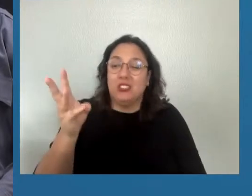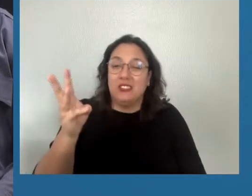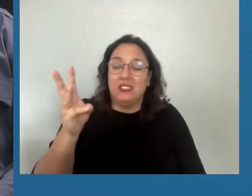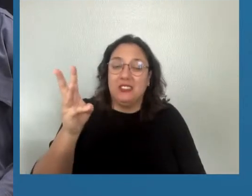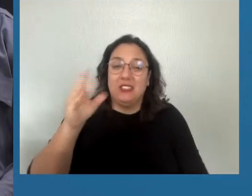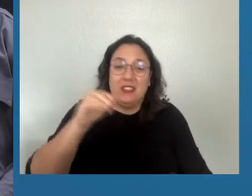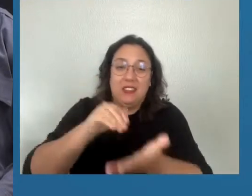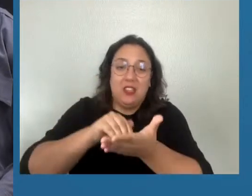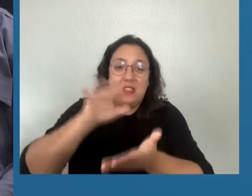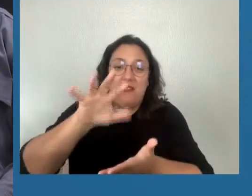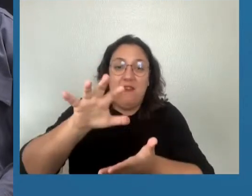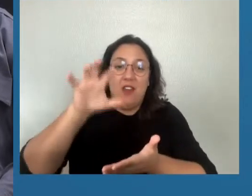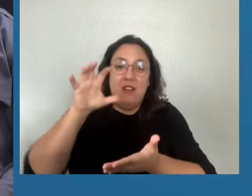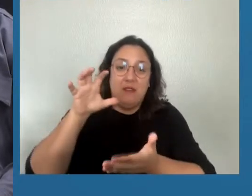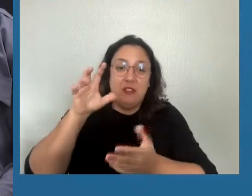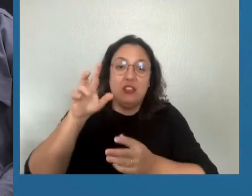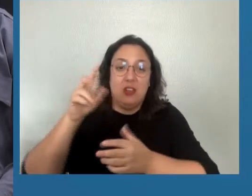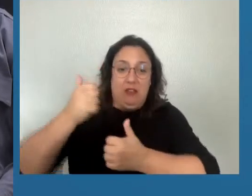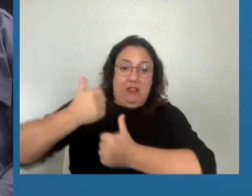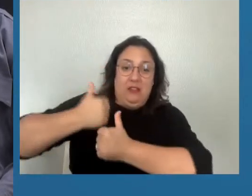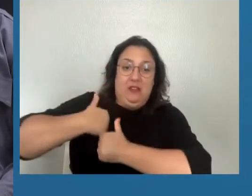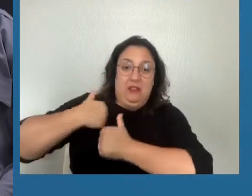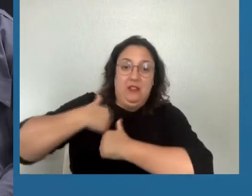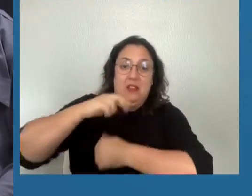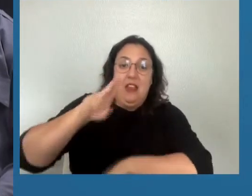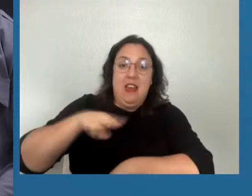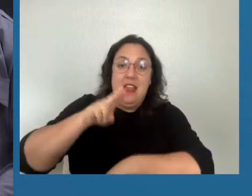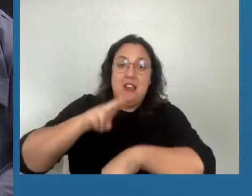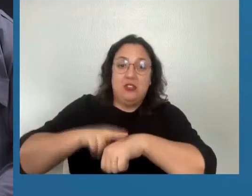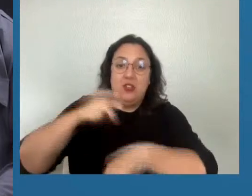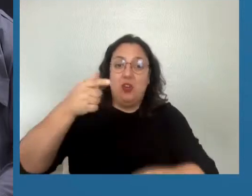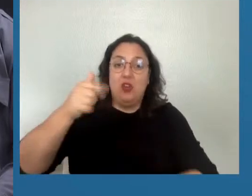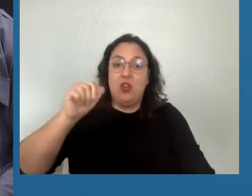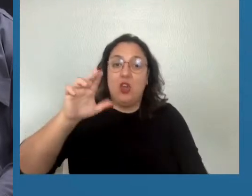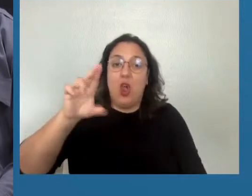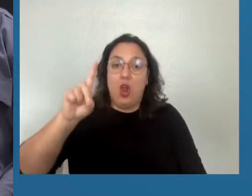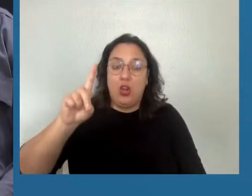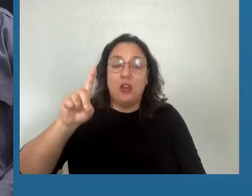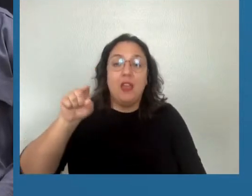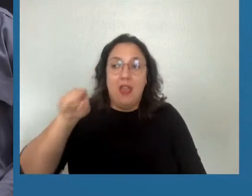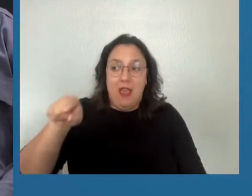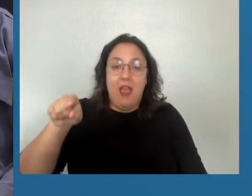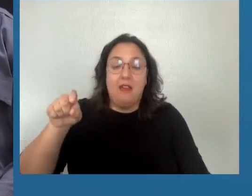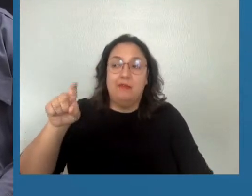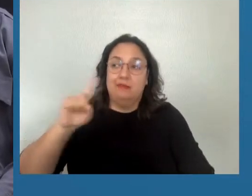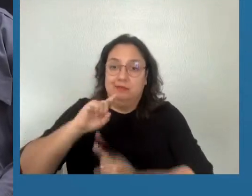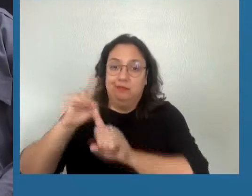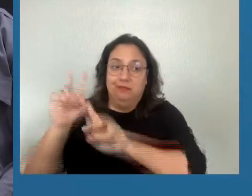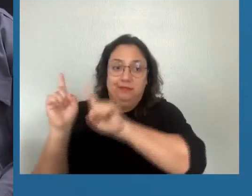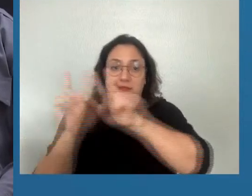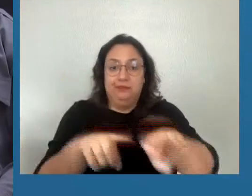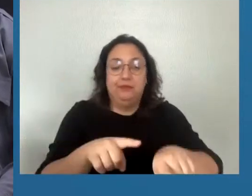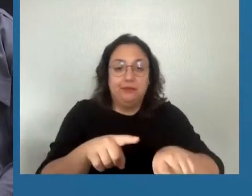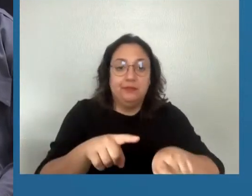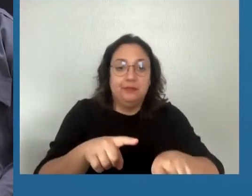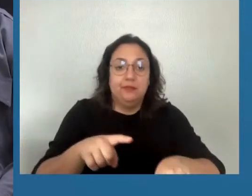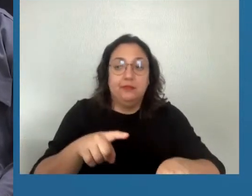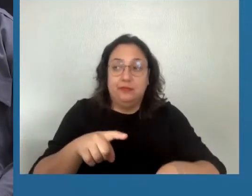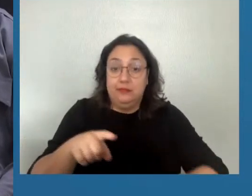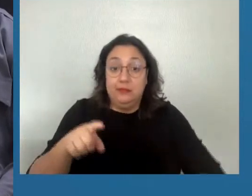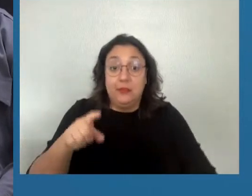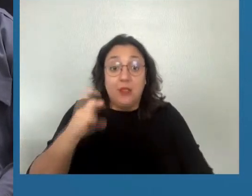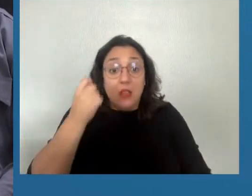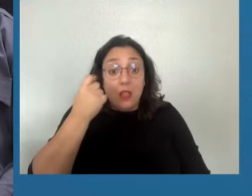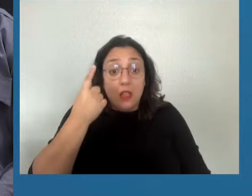of the National Guard to do the jobs of those who've walked out. That means that they've been taken either from their homes or